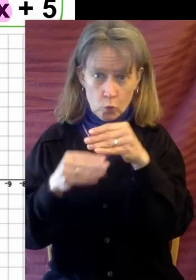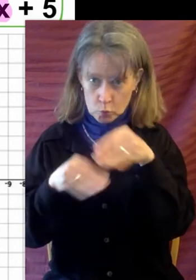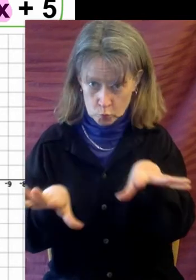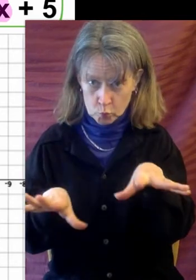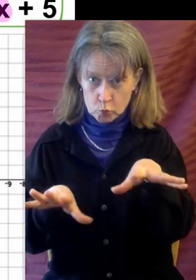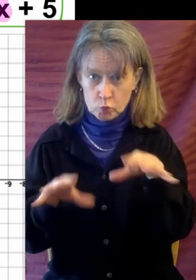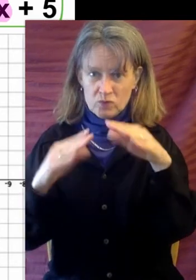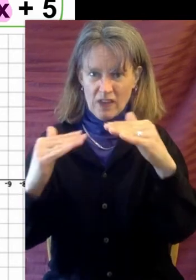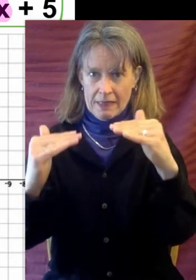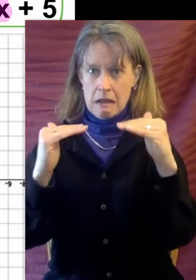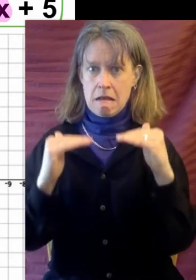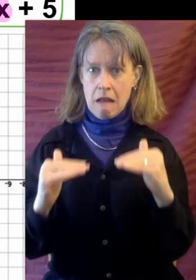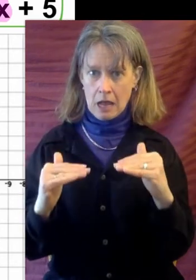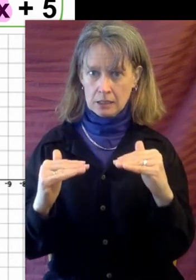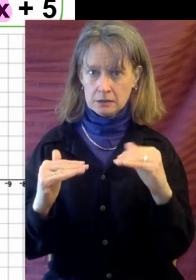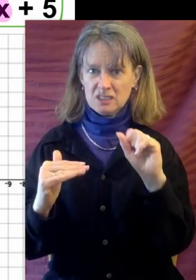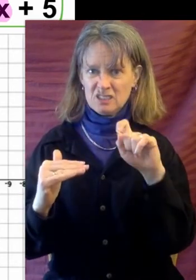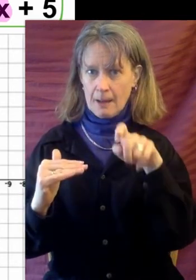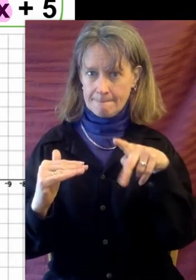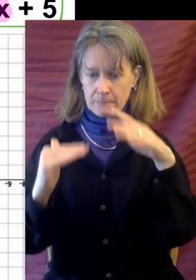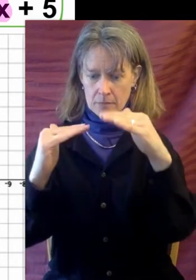in the next step that we do.